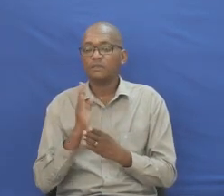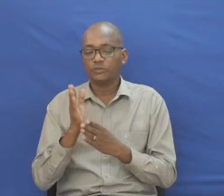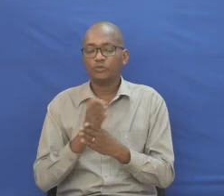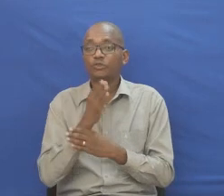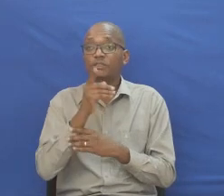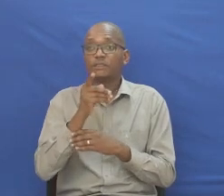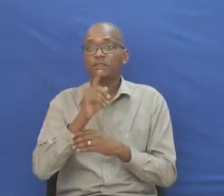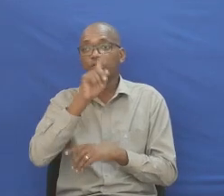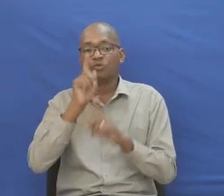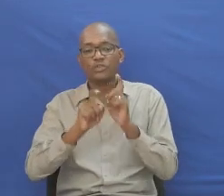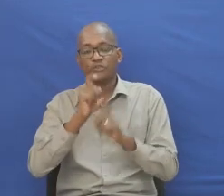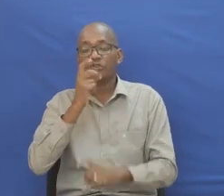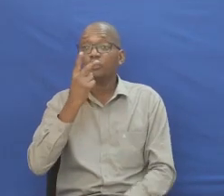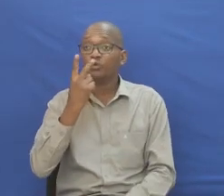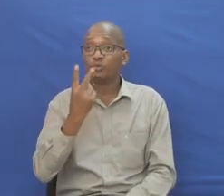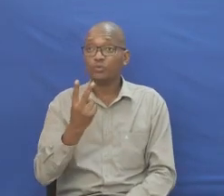2